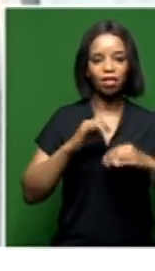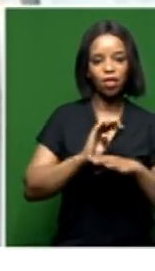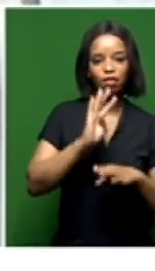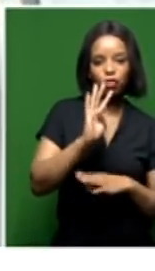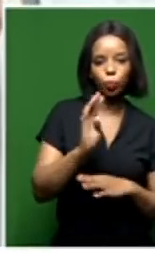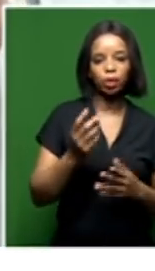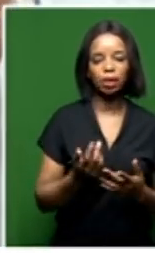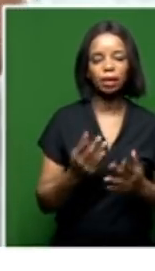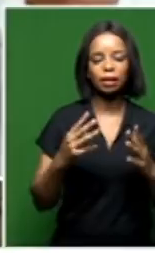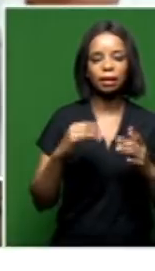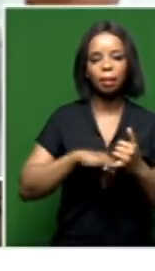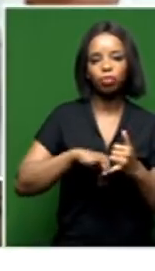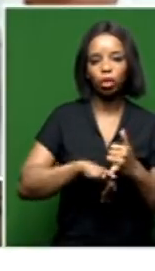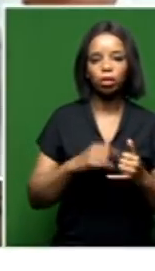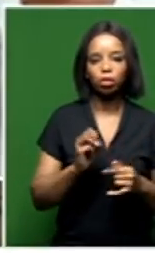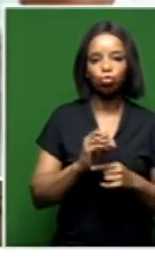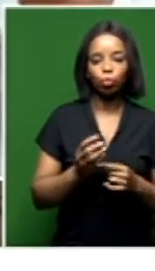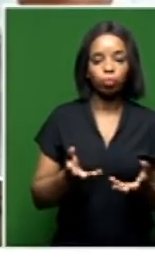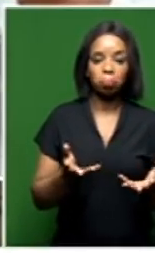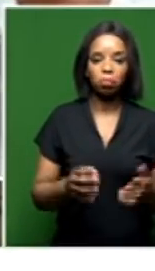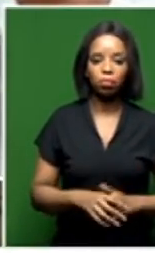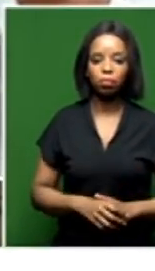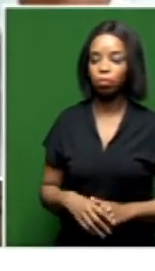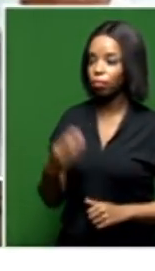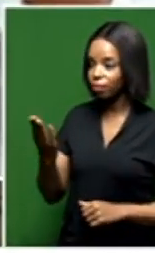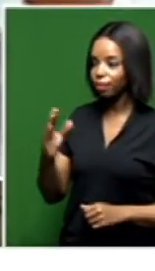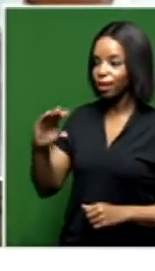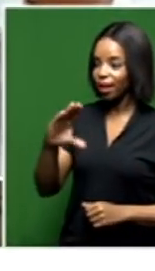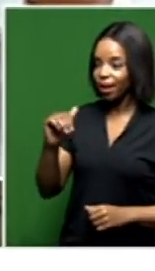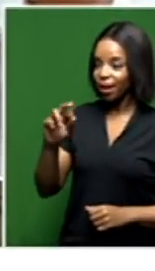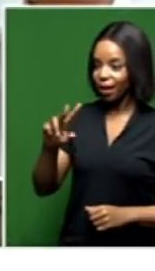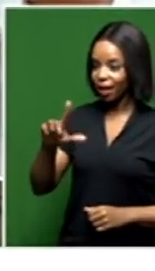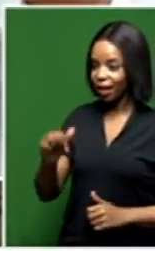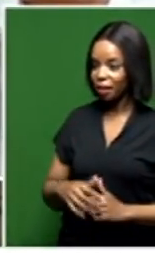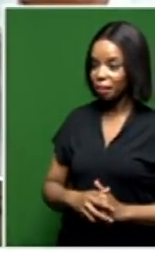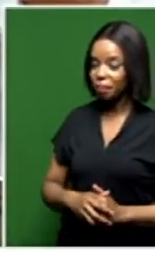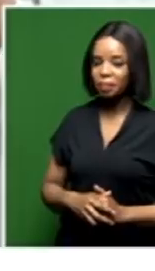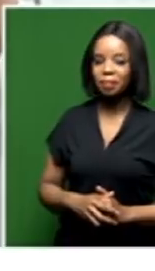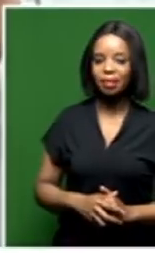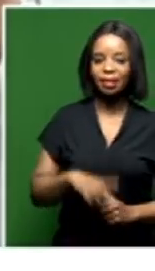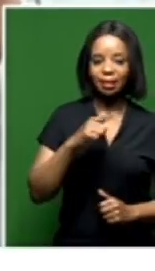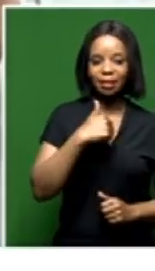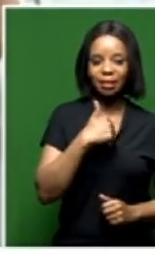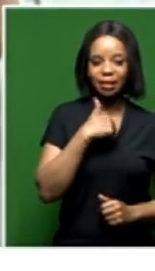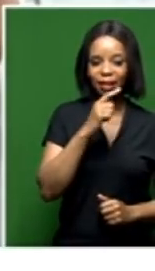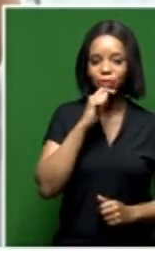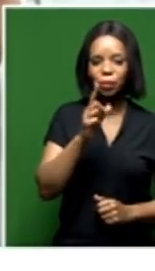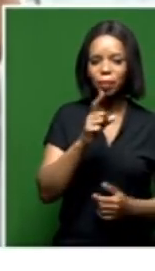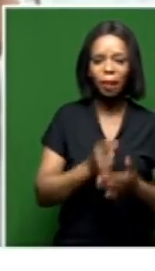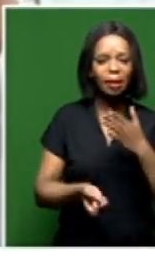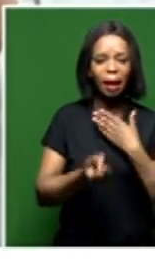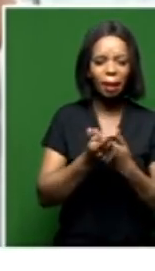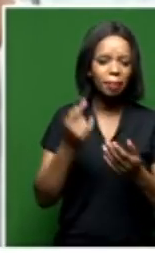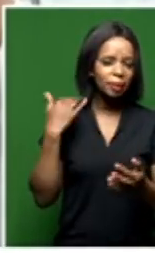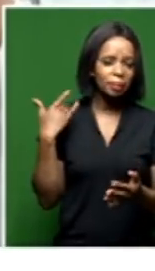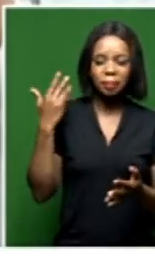start of matric. Wow. And Carla, for you? For me, it sort of just happened along the way. I took